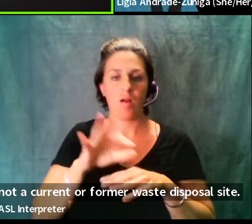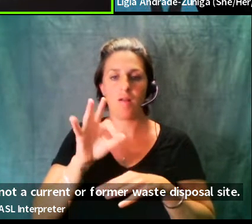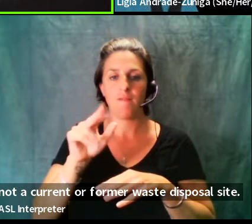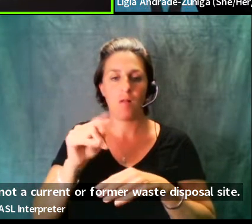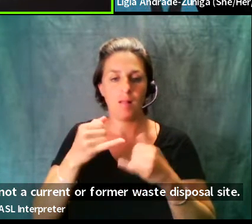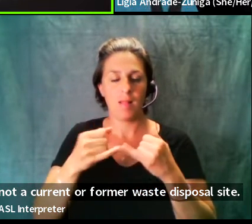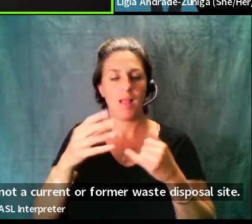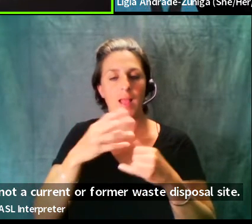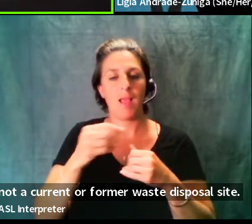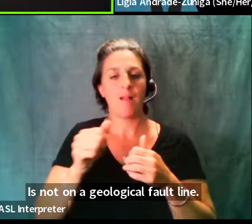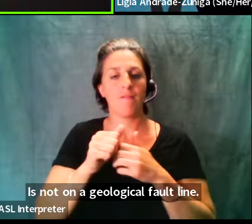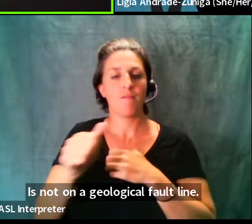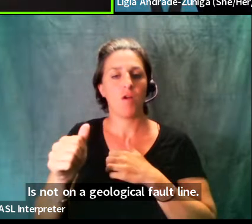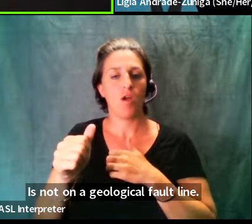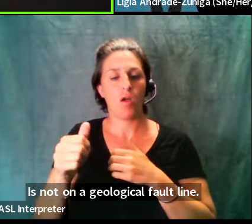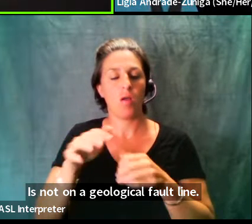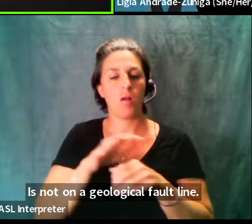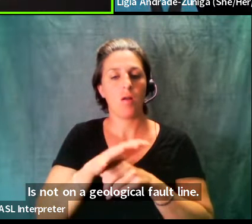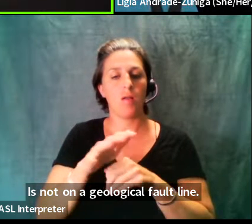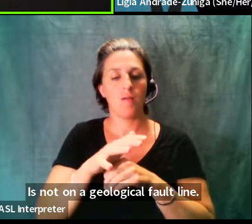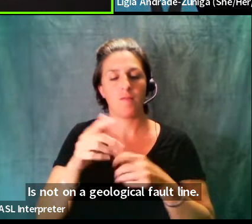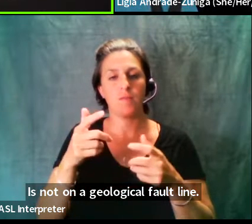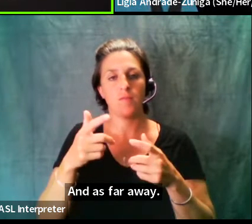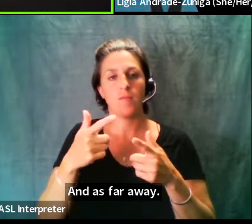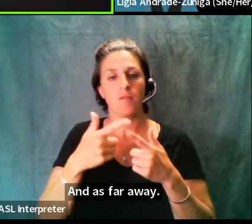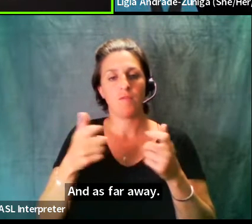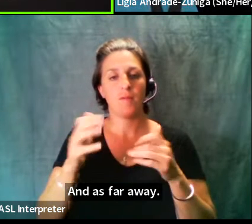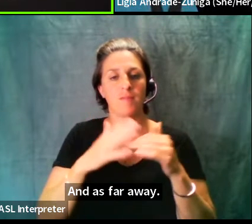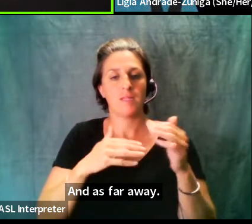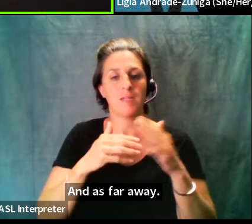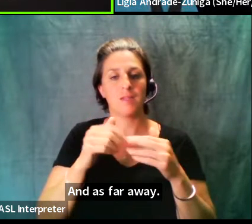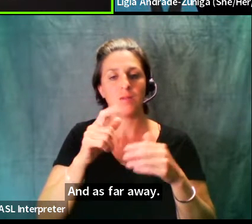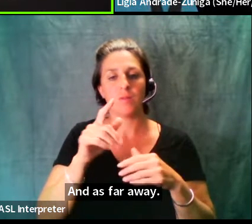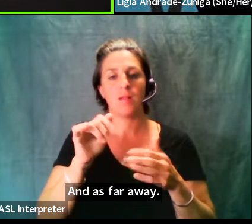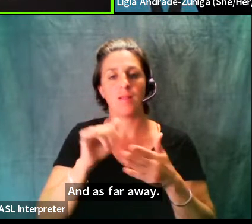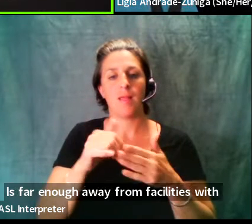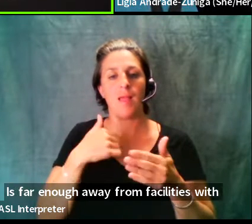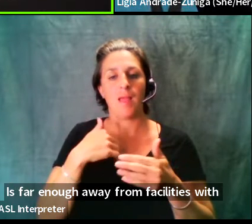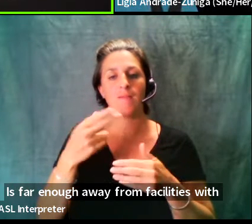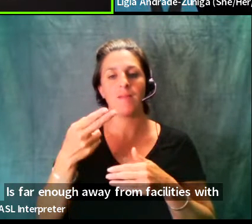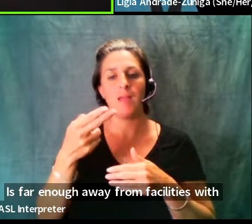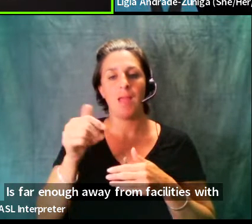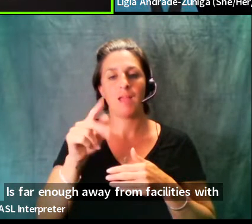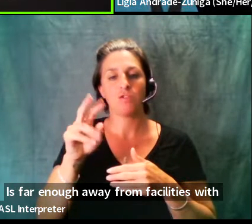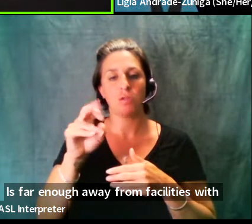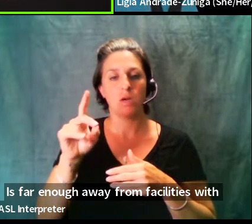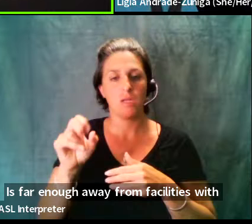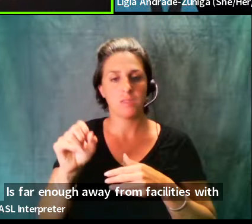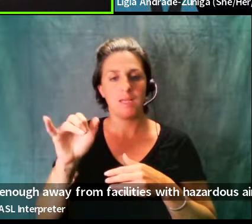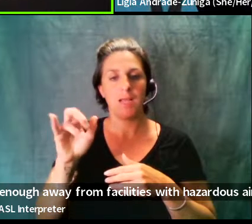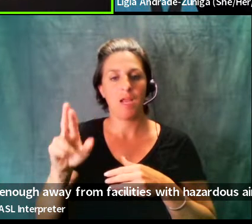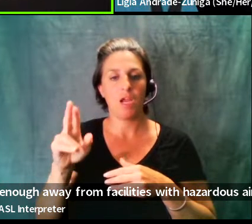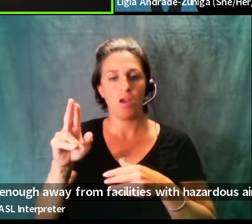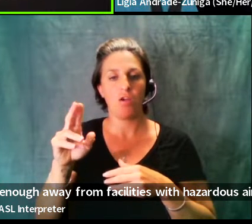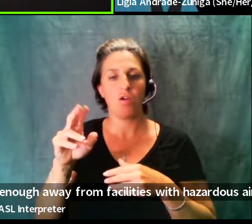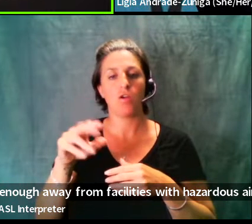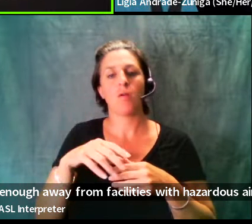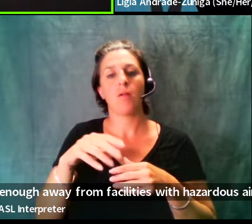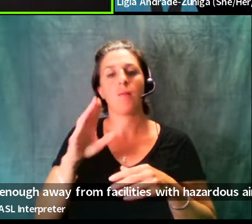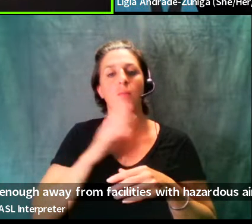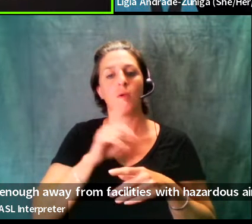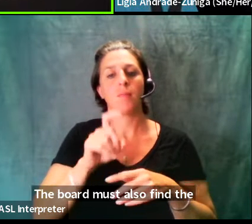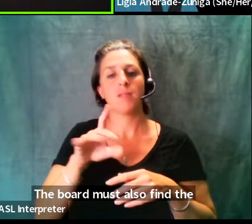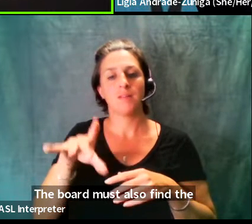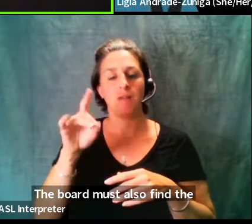far enough away from facilities with hazardous air emissions. The board must also find the following.